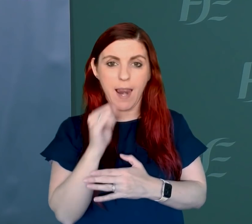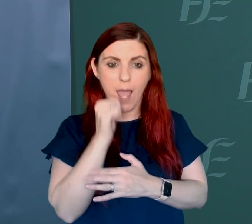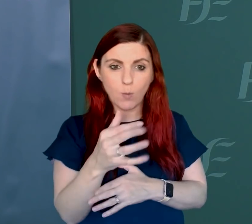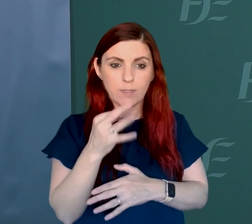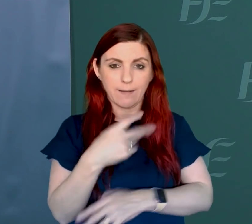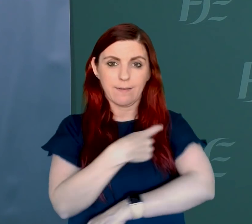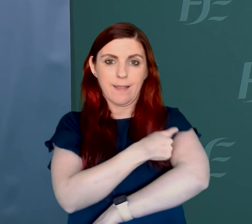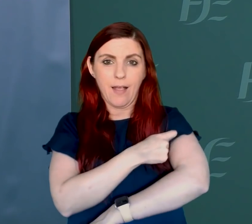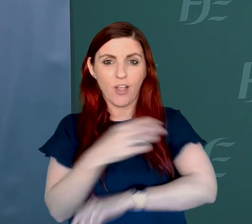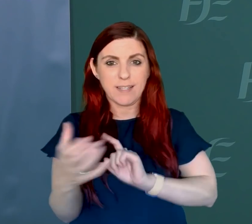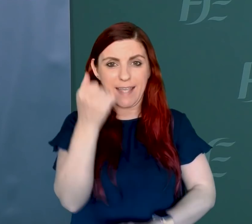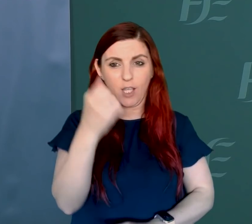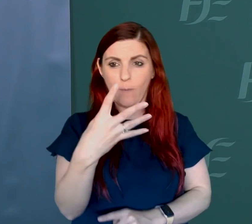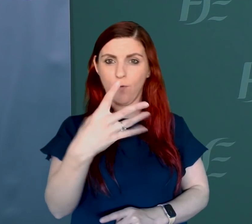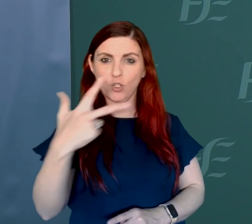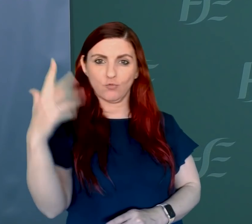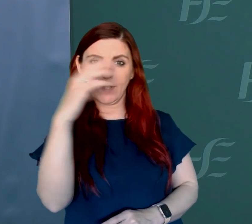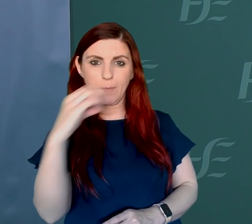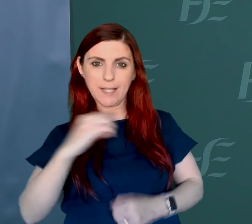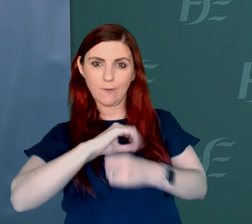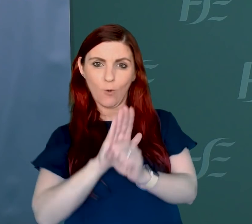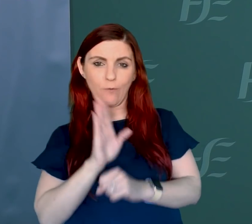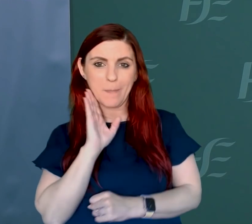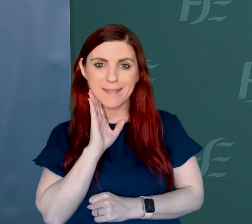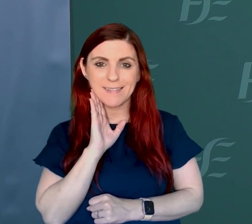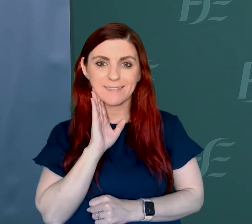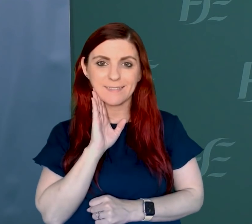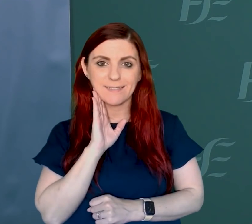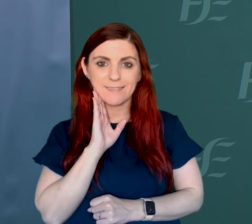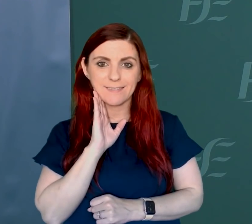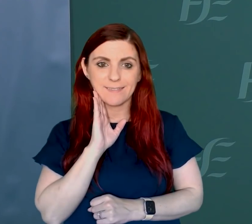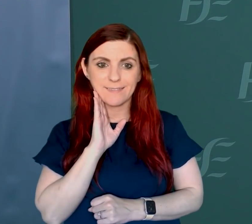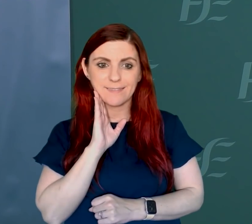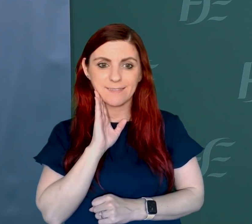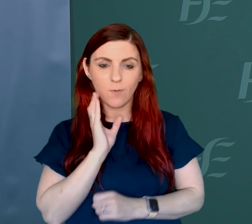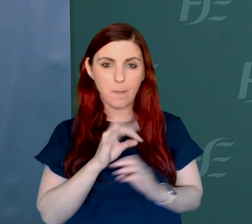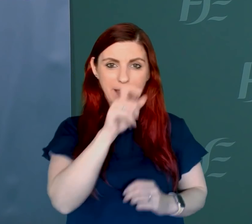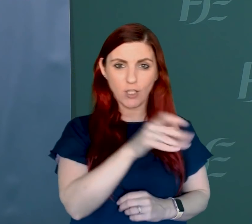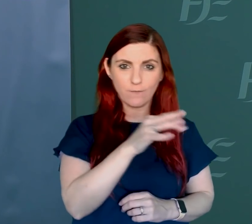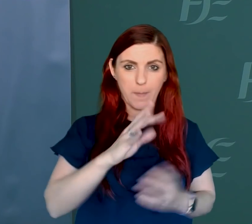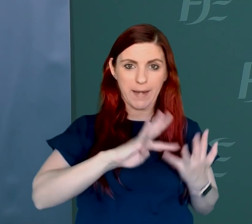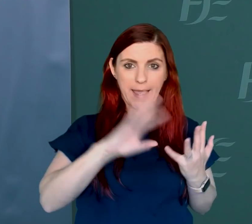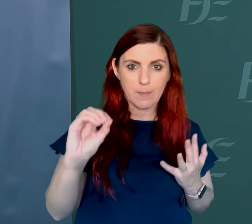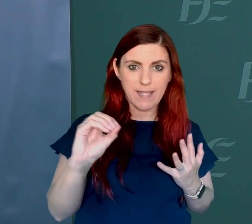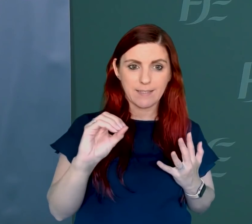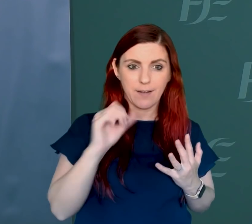are taking up 43% of the COVID beds, whilst patients from 90% of the eligible